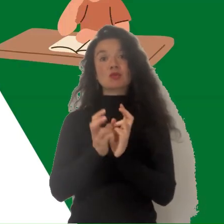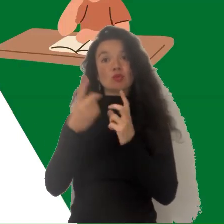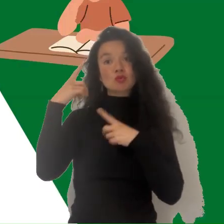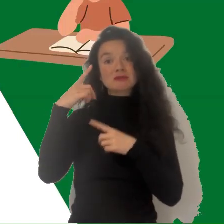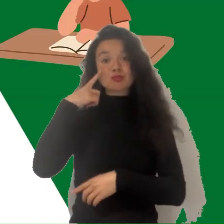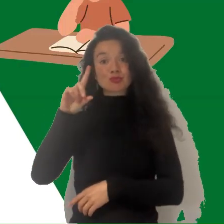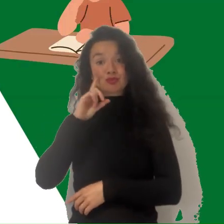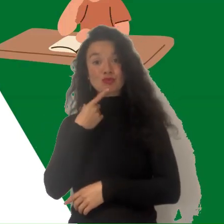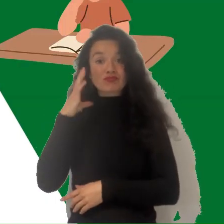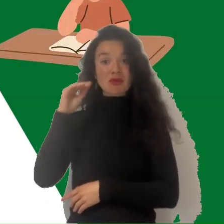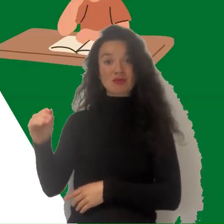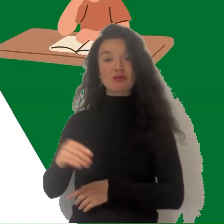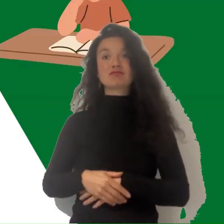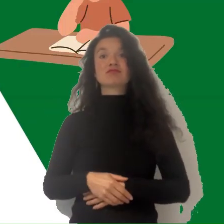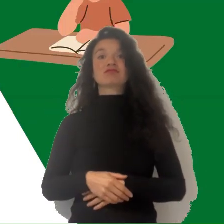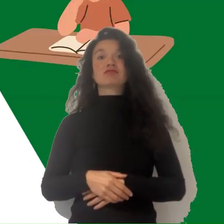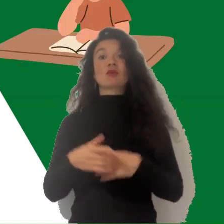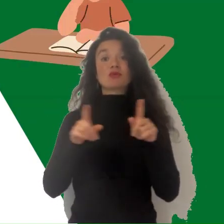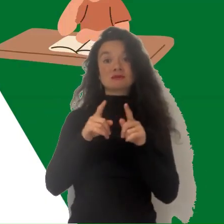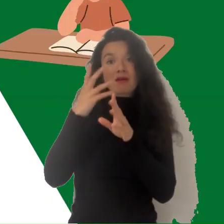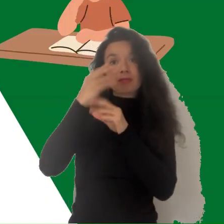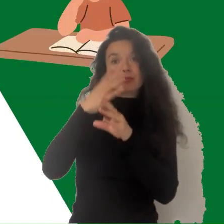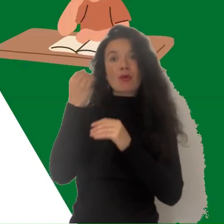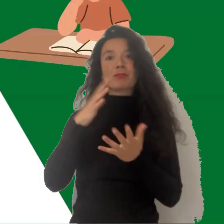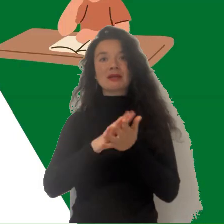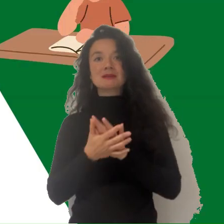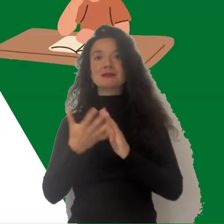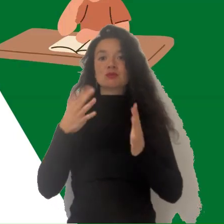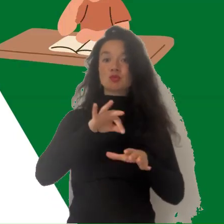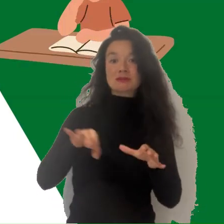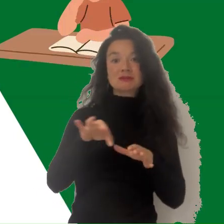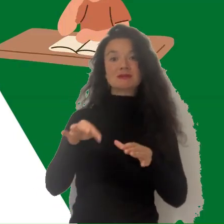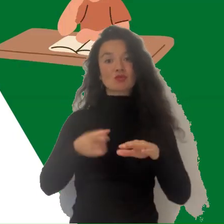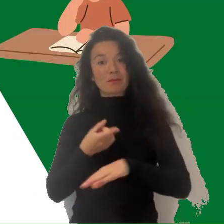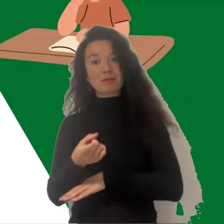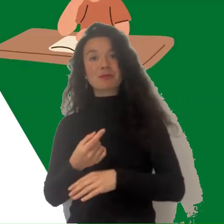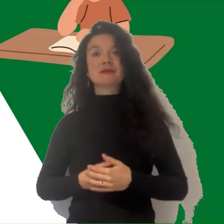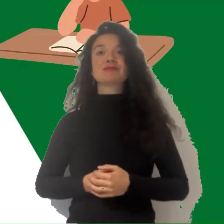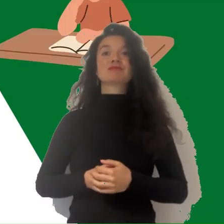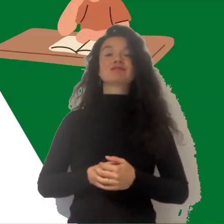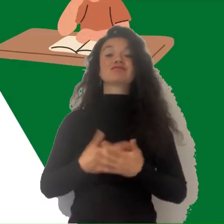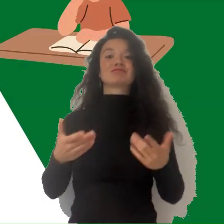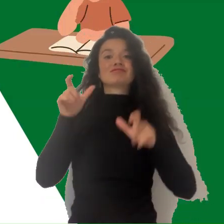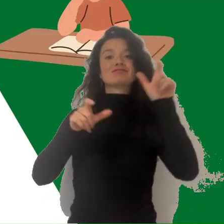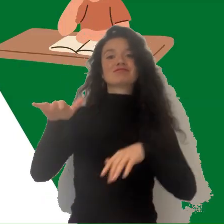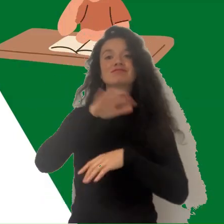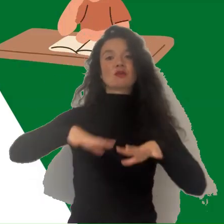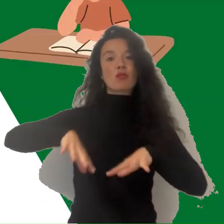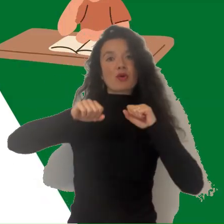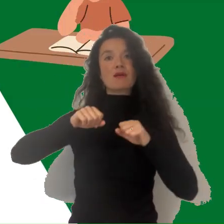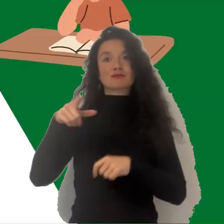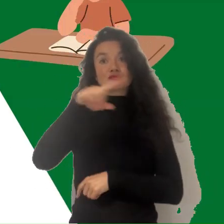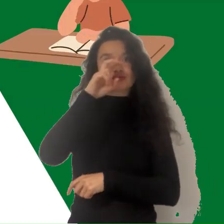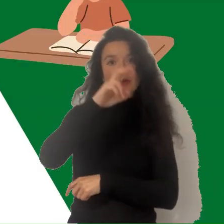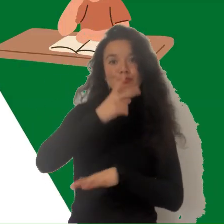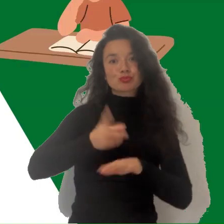Employers increasingly value green skills because they show responsibility and problem-solving ability as well. And